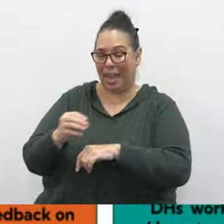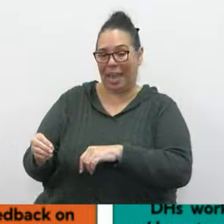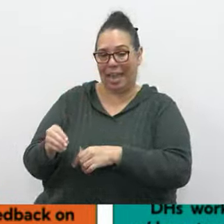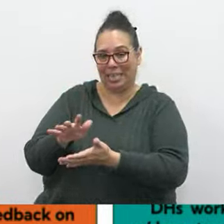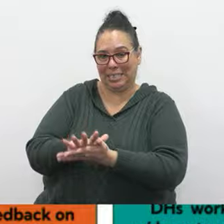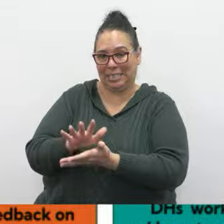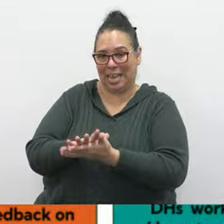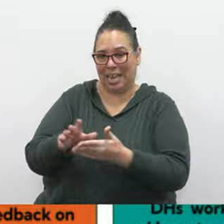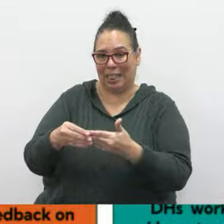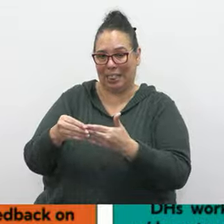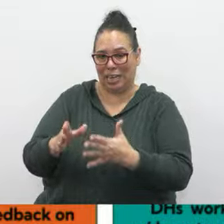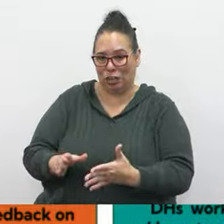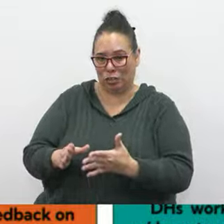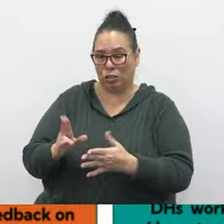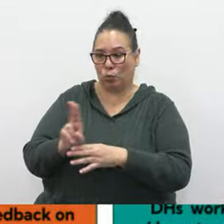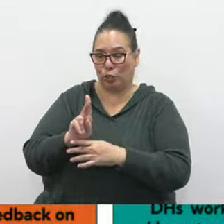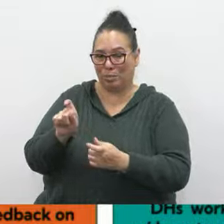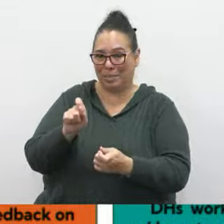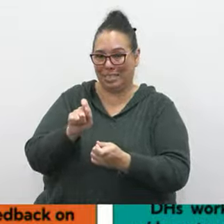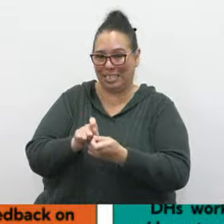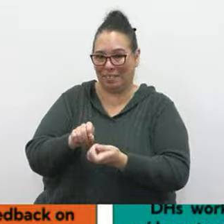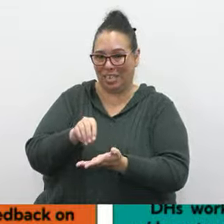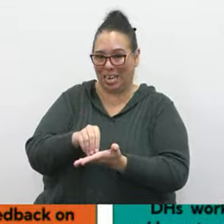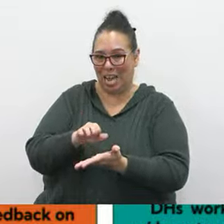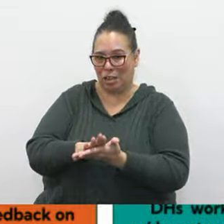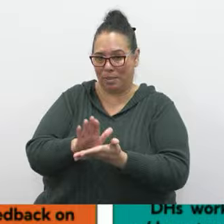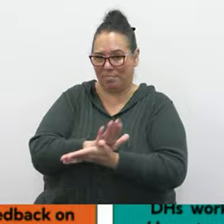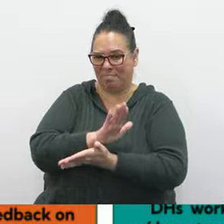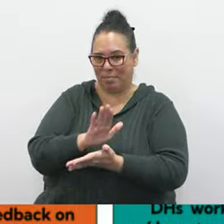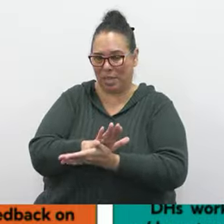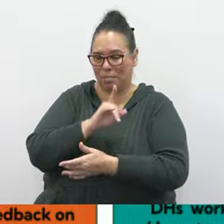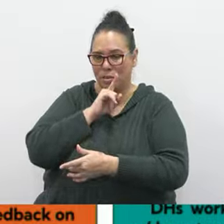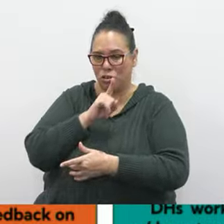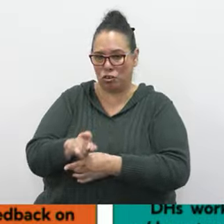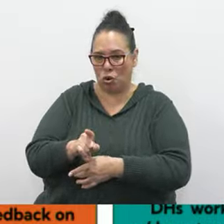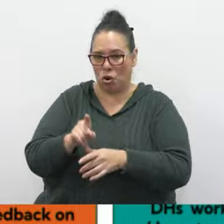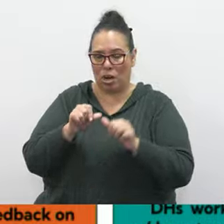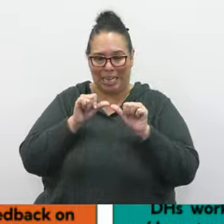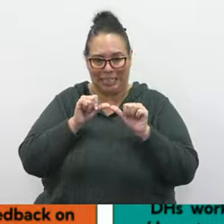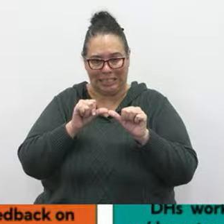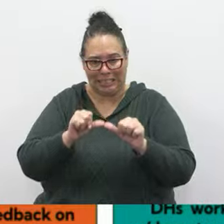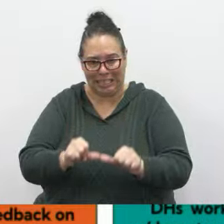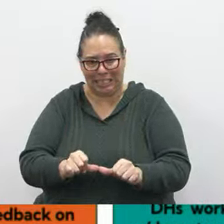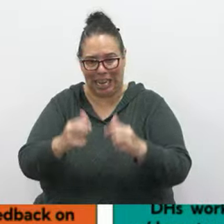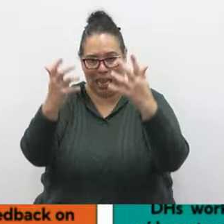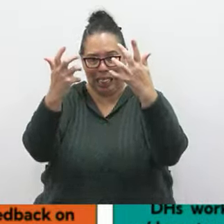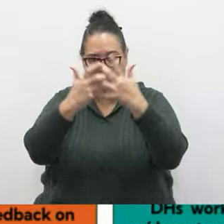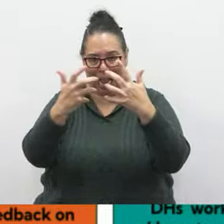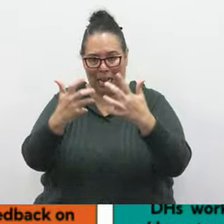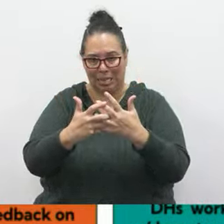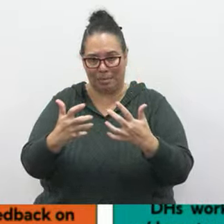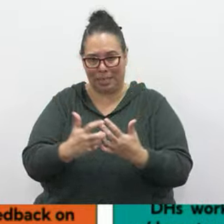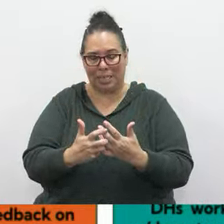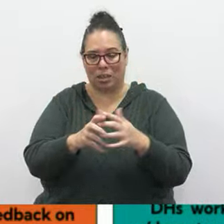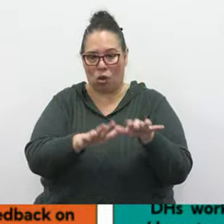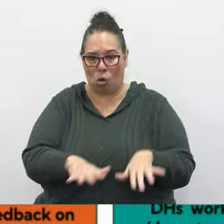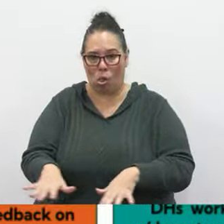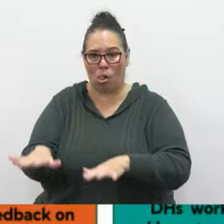some specific documents that would ensure consistency and alignment across our system. So all of our